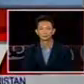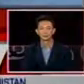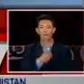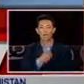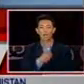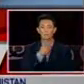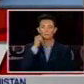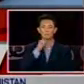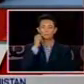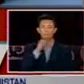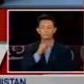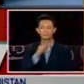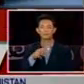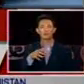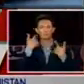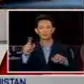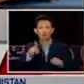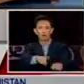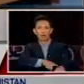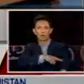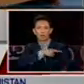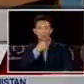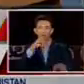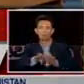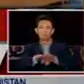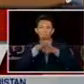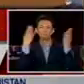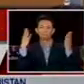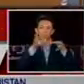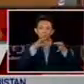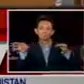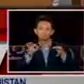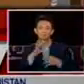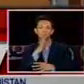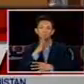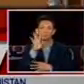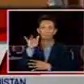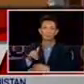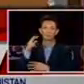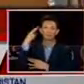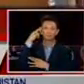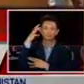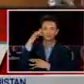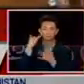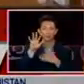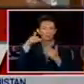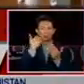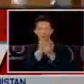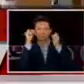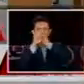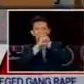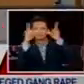After a very long opening statement by Chief Justice Renato Corona, I think it came as a surprise to